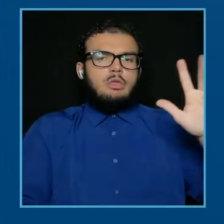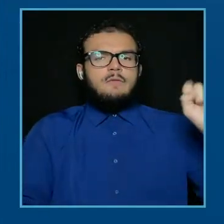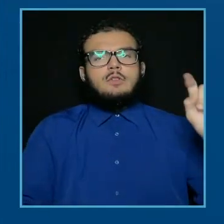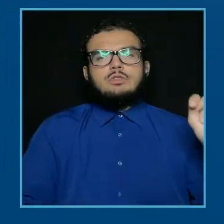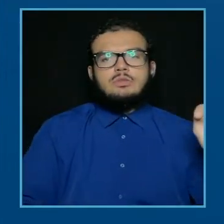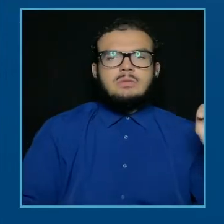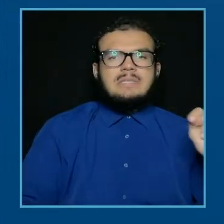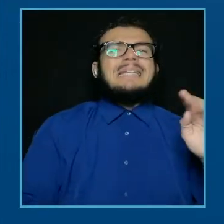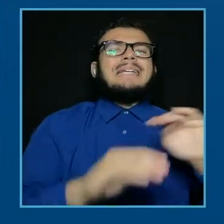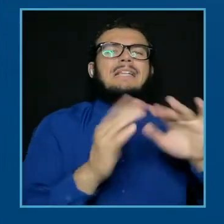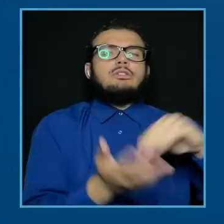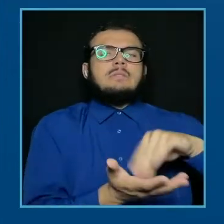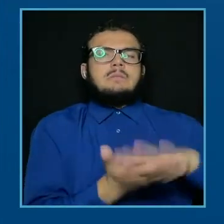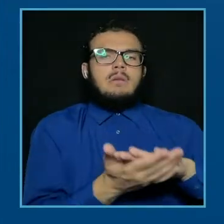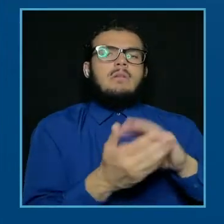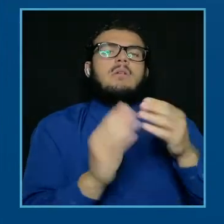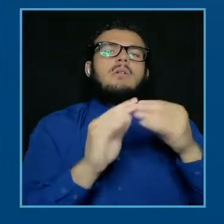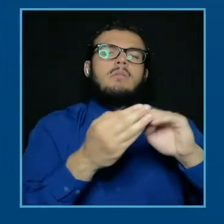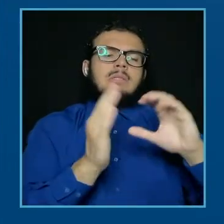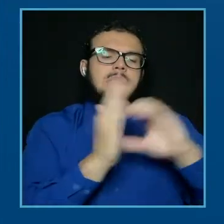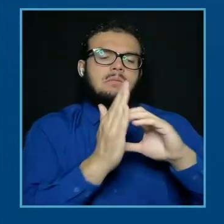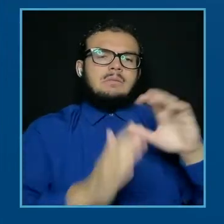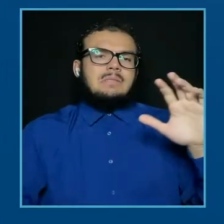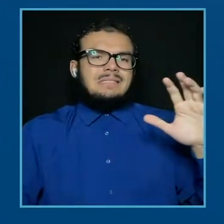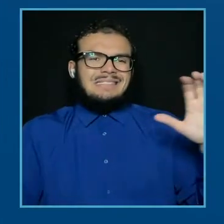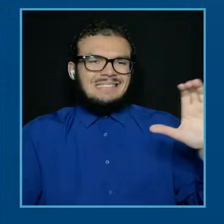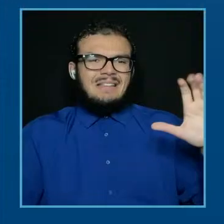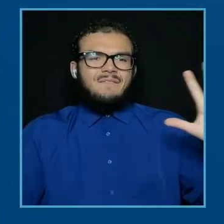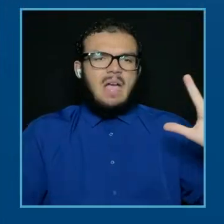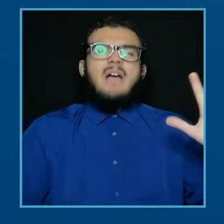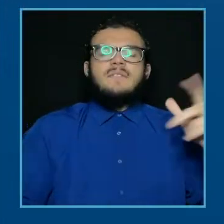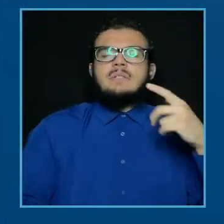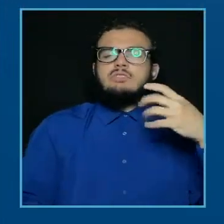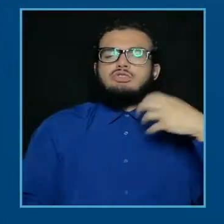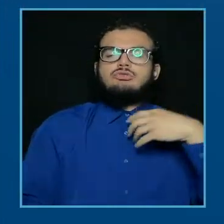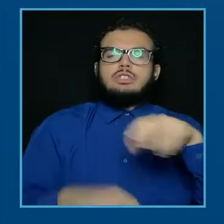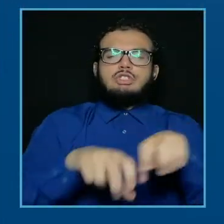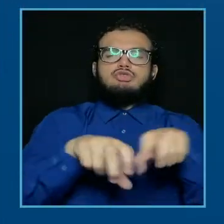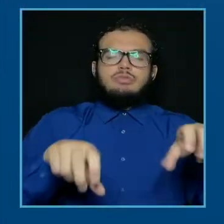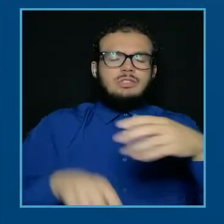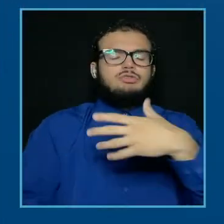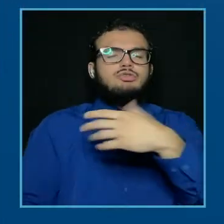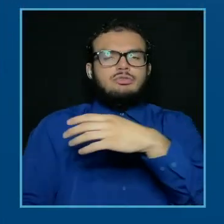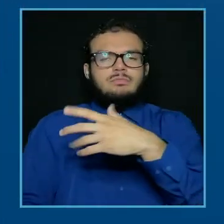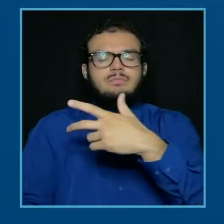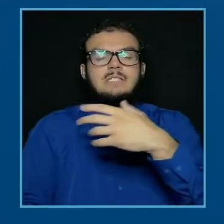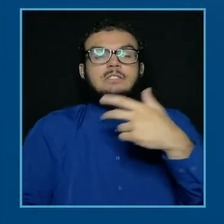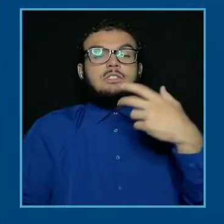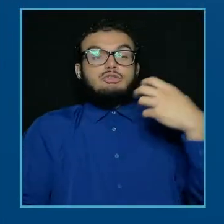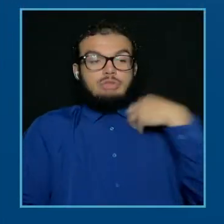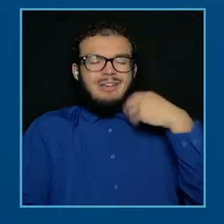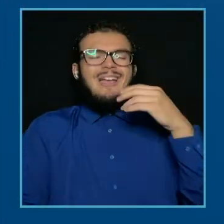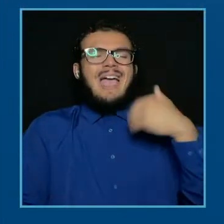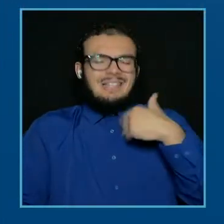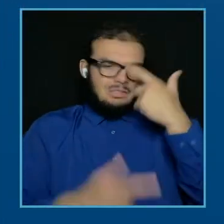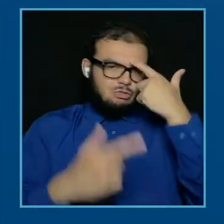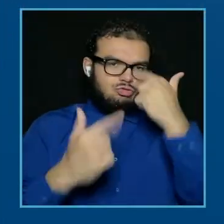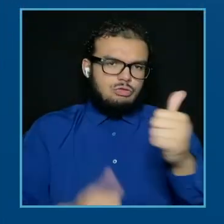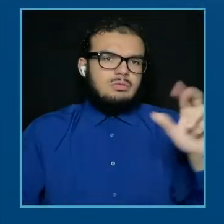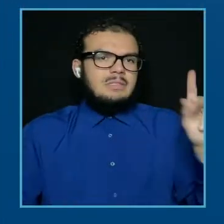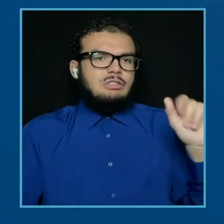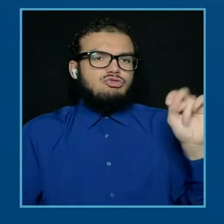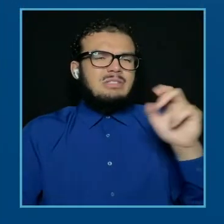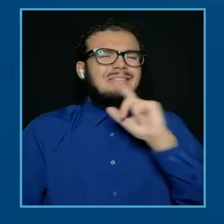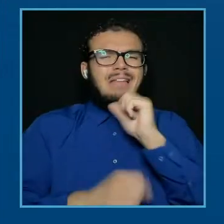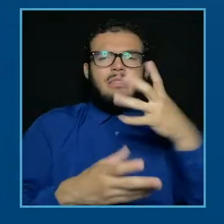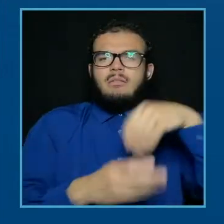clearly state in section C5 that the chair has discretion. But you said just now in your rebuttal that there's nothing in the charter that says that